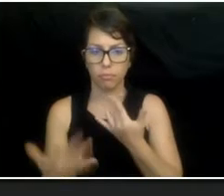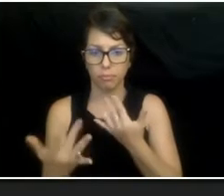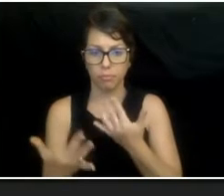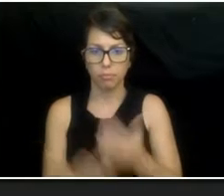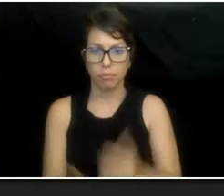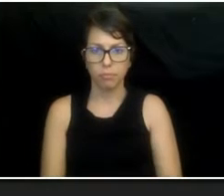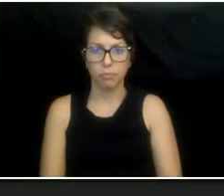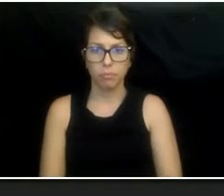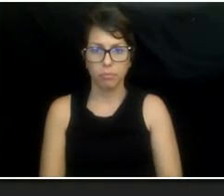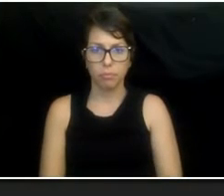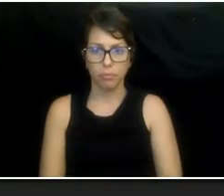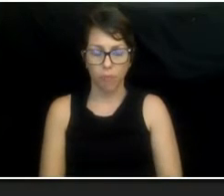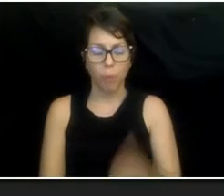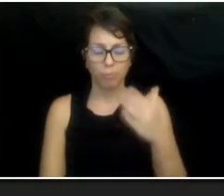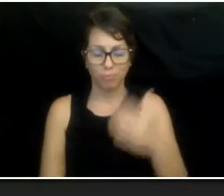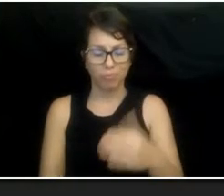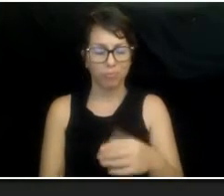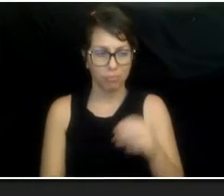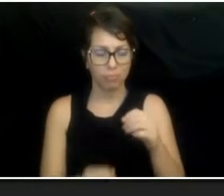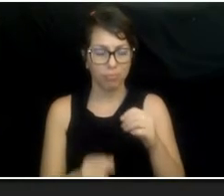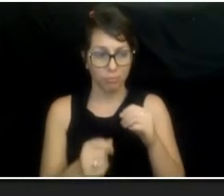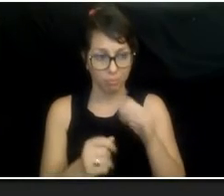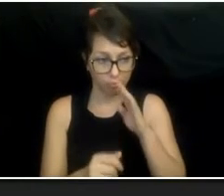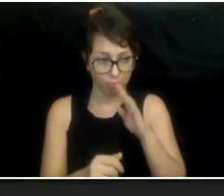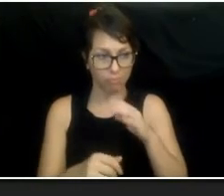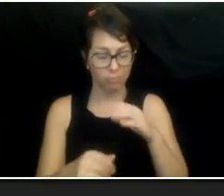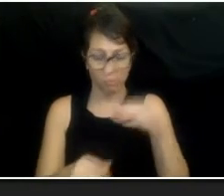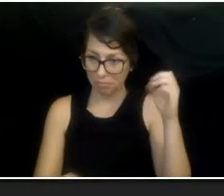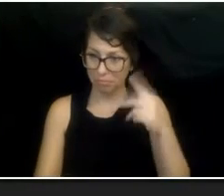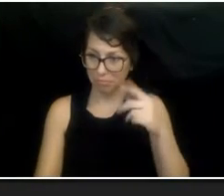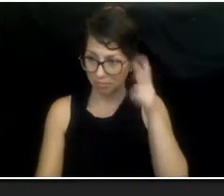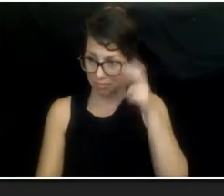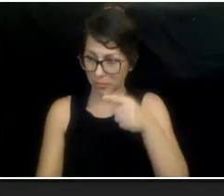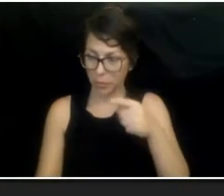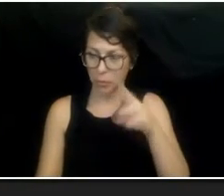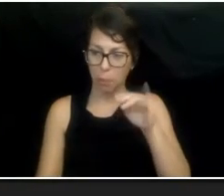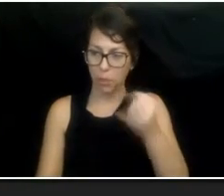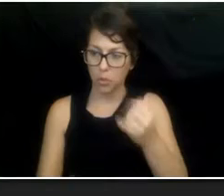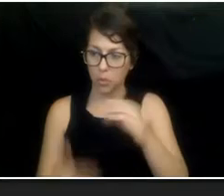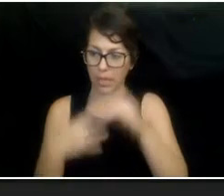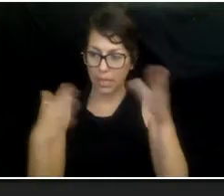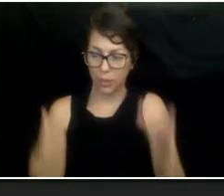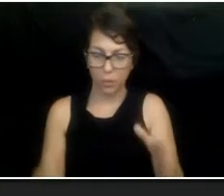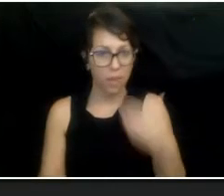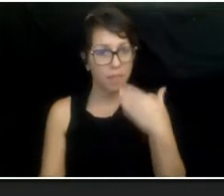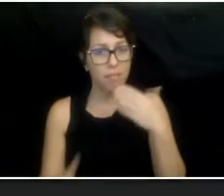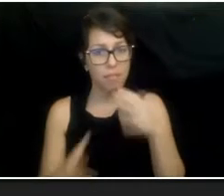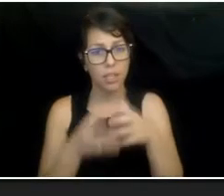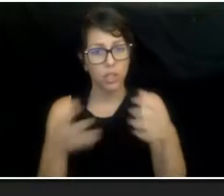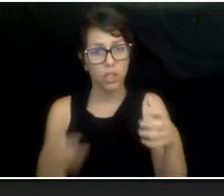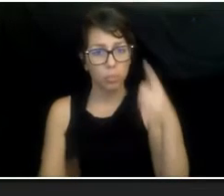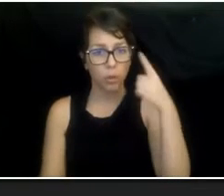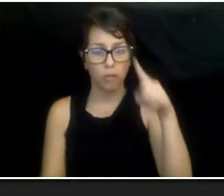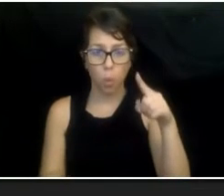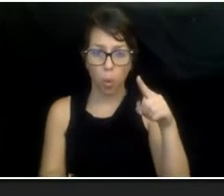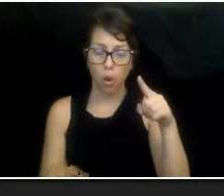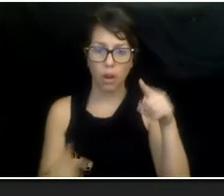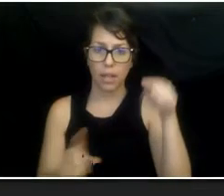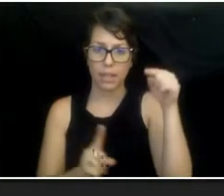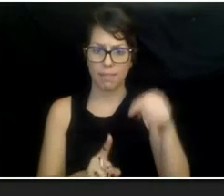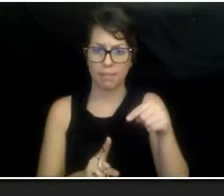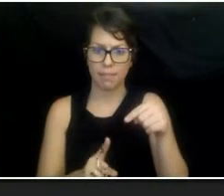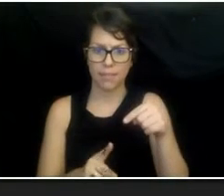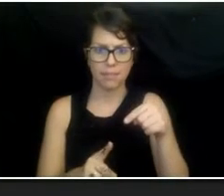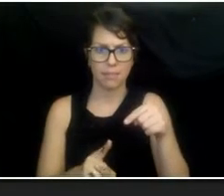Tex 911 is my bill and I couldn't be more excited that I have Champions on the council that are advocating and